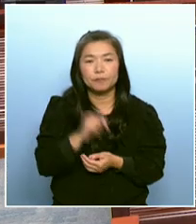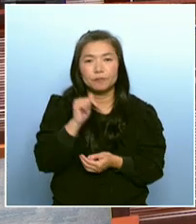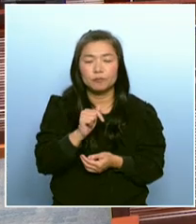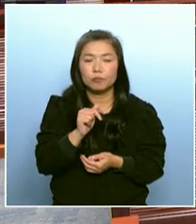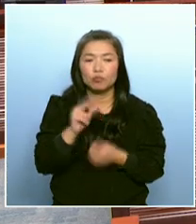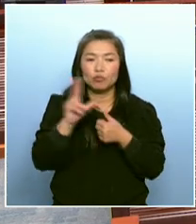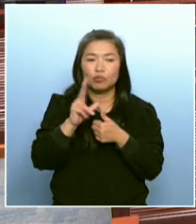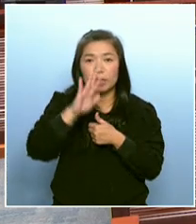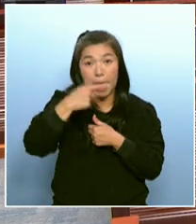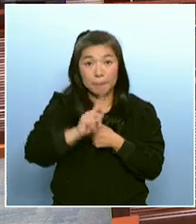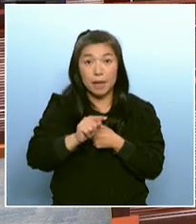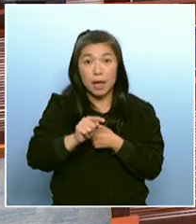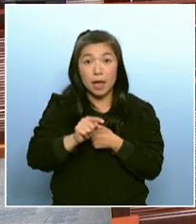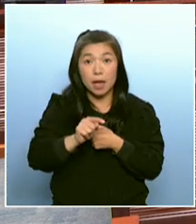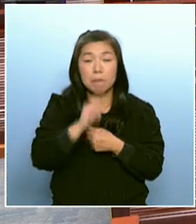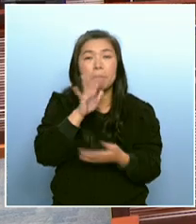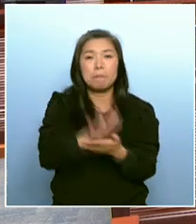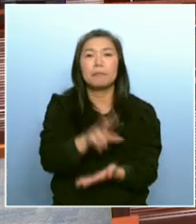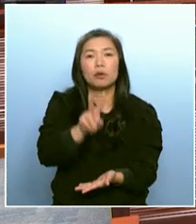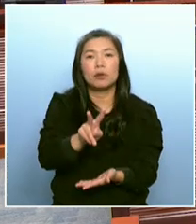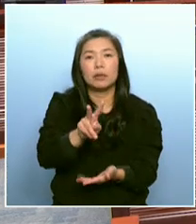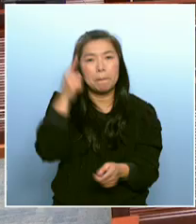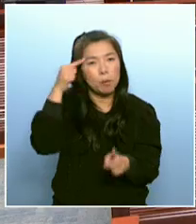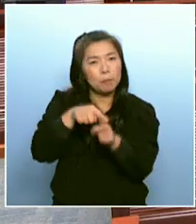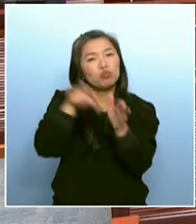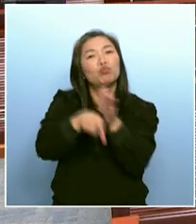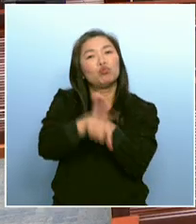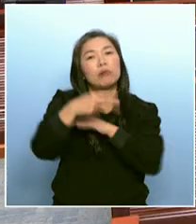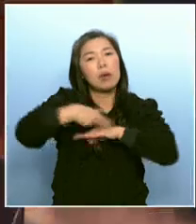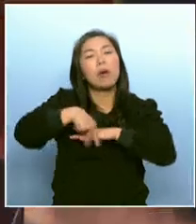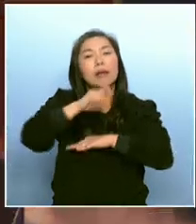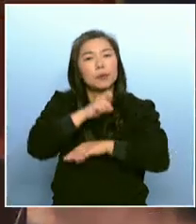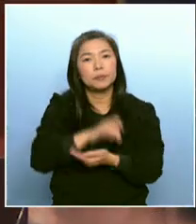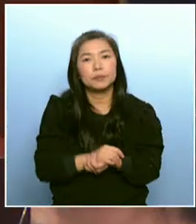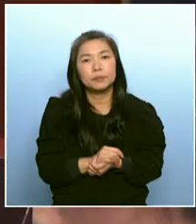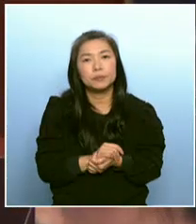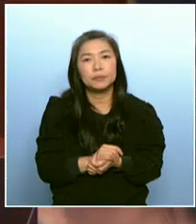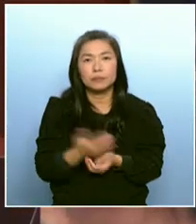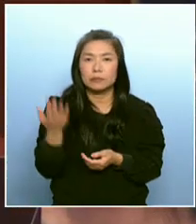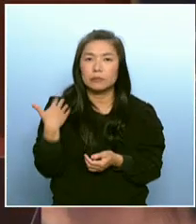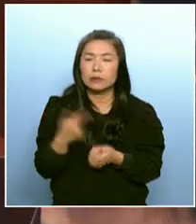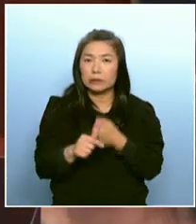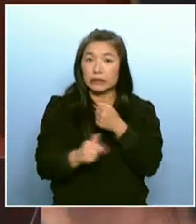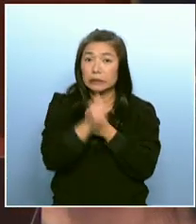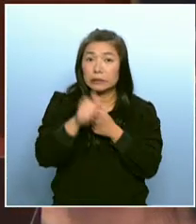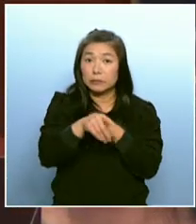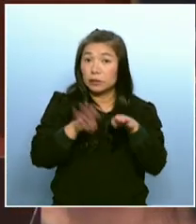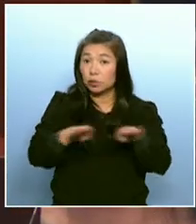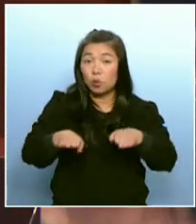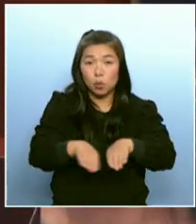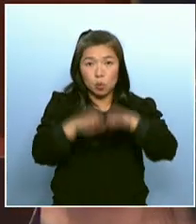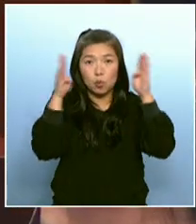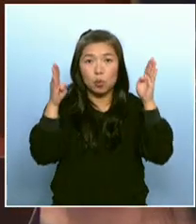I understand that one of the major elements of the CDF is the 2-year-long targeted savings